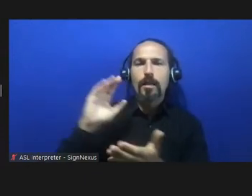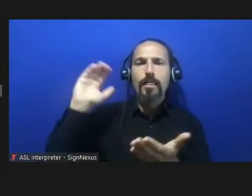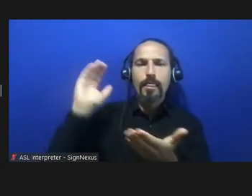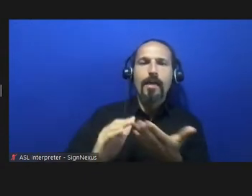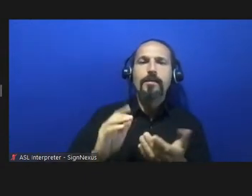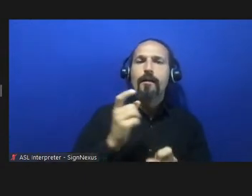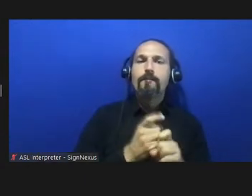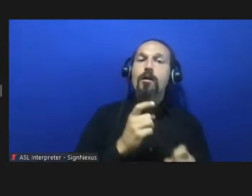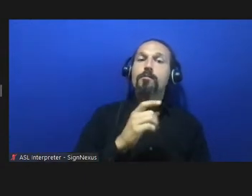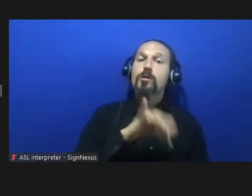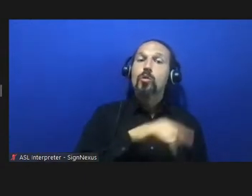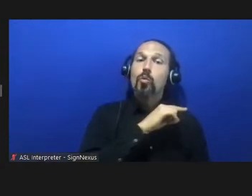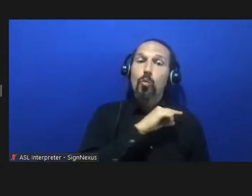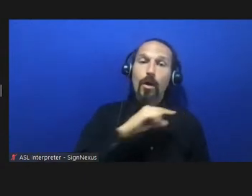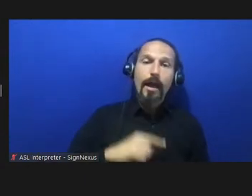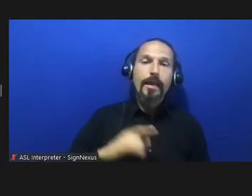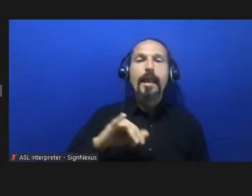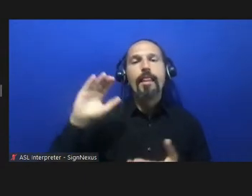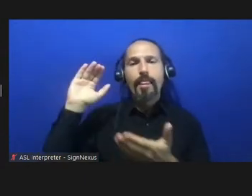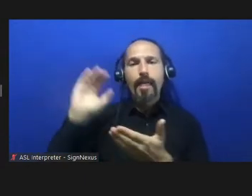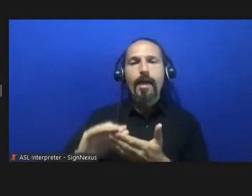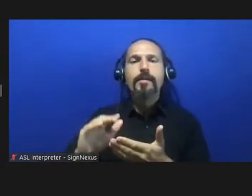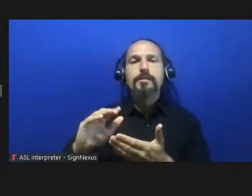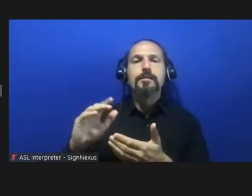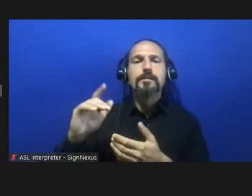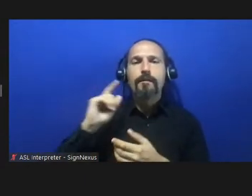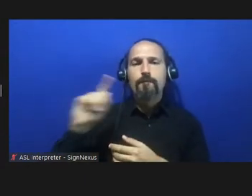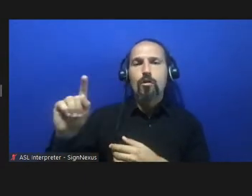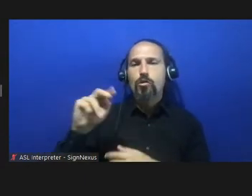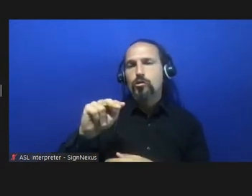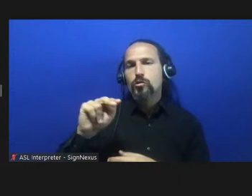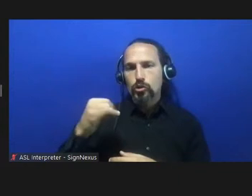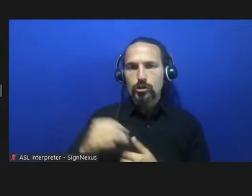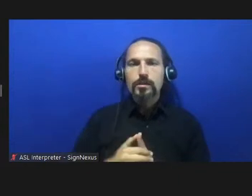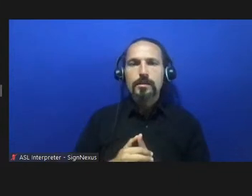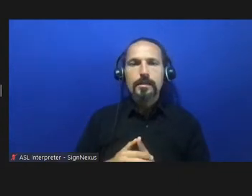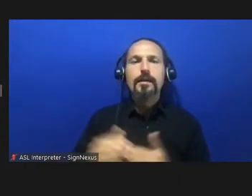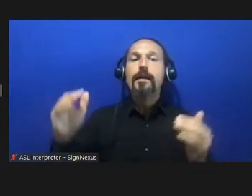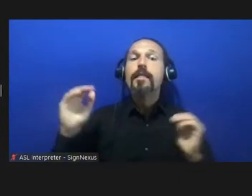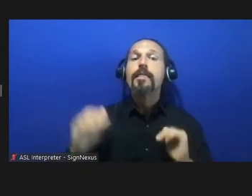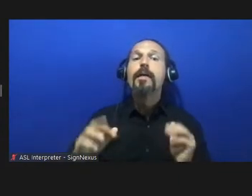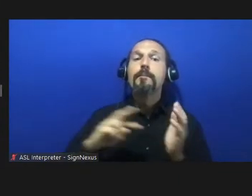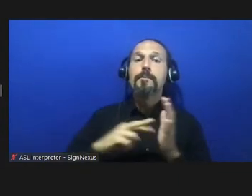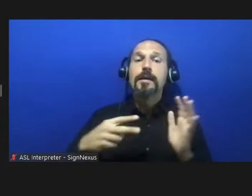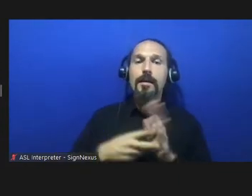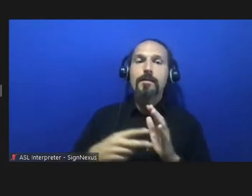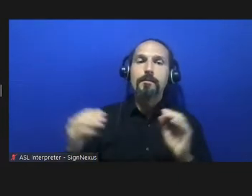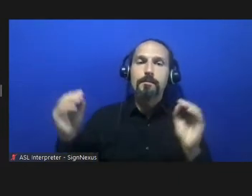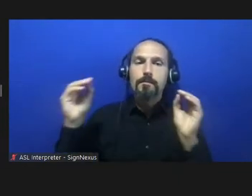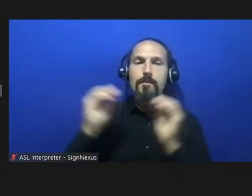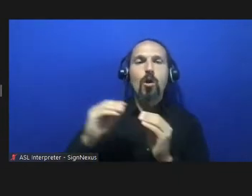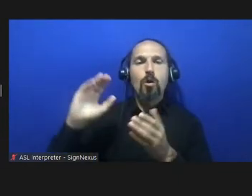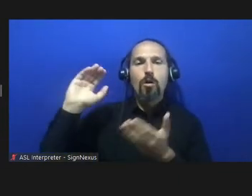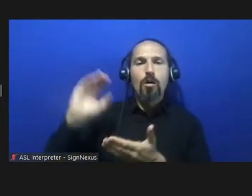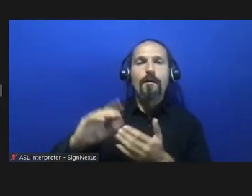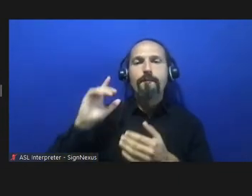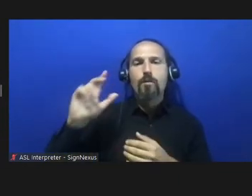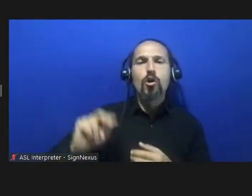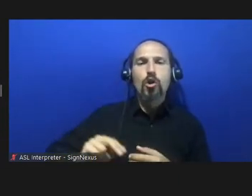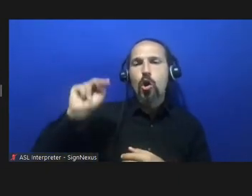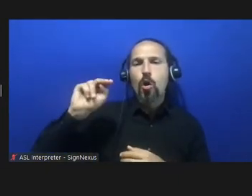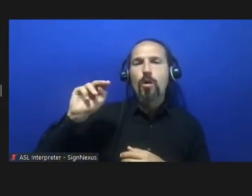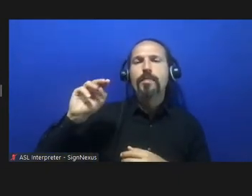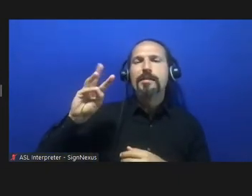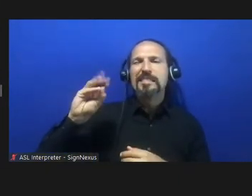queens and much less effect reducing traffic from new jersey they result in greater effects reducing traffic from north of 60th street and